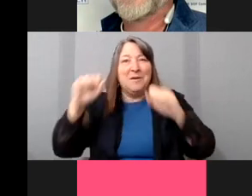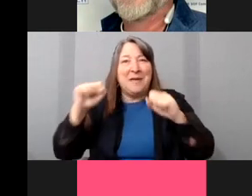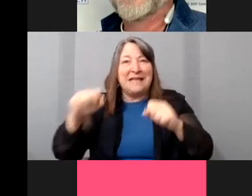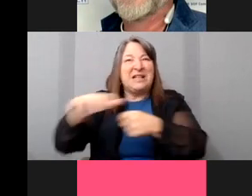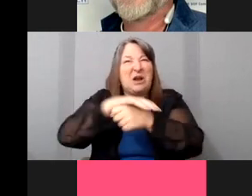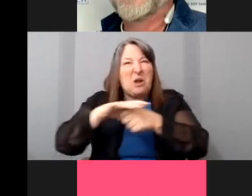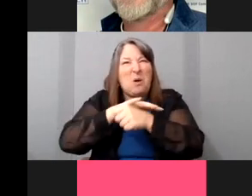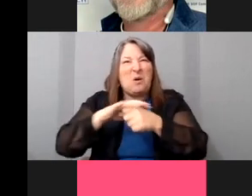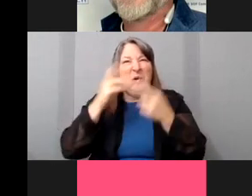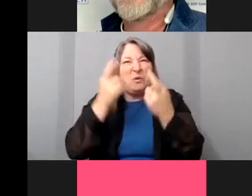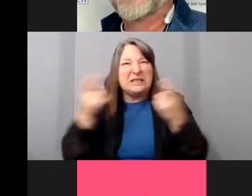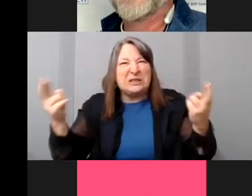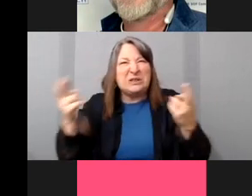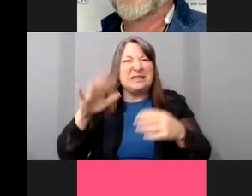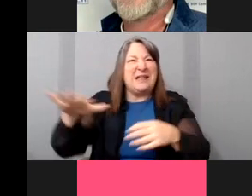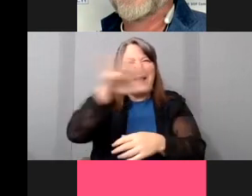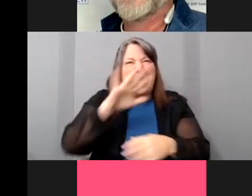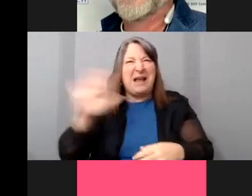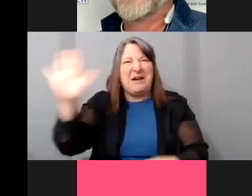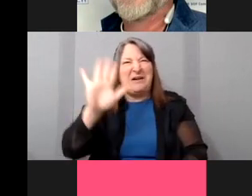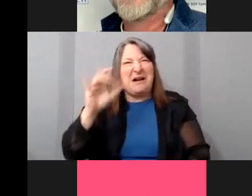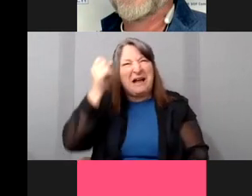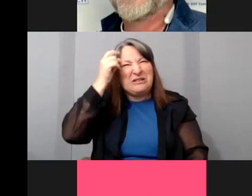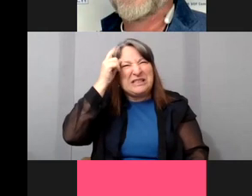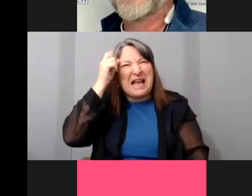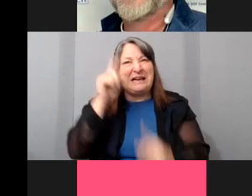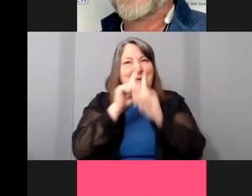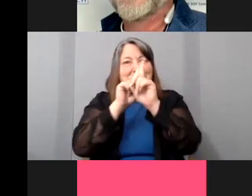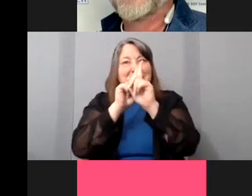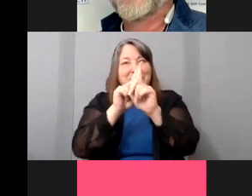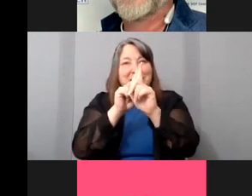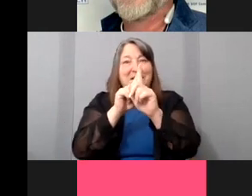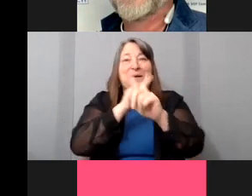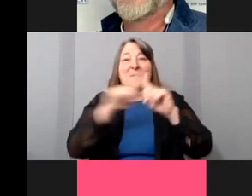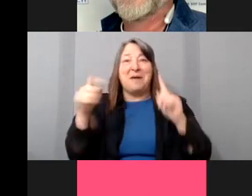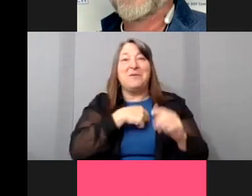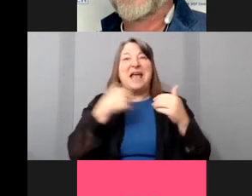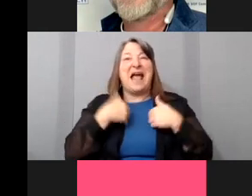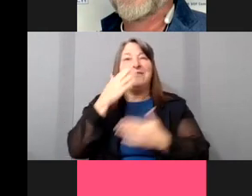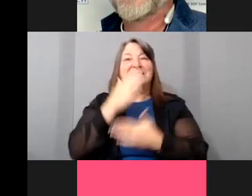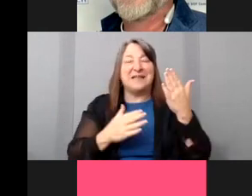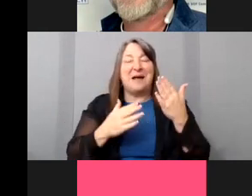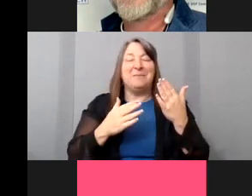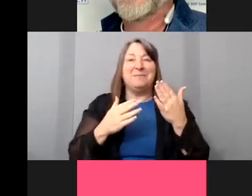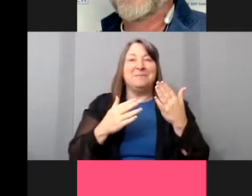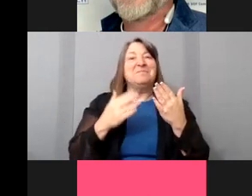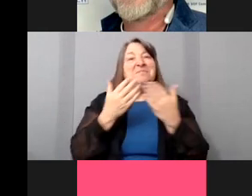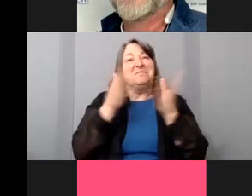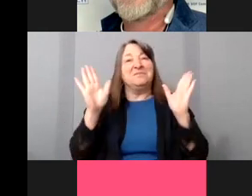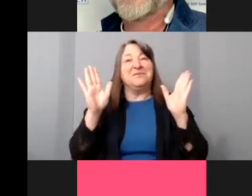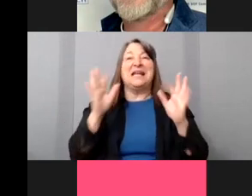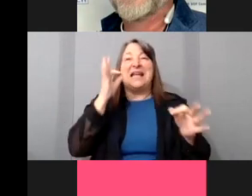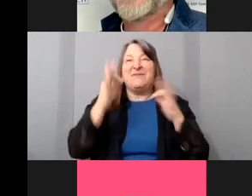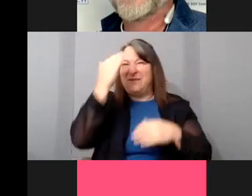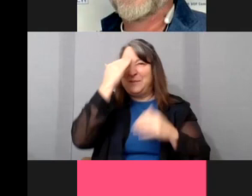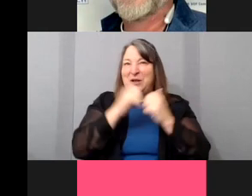of mentoring. But we certainly have some mother sauces. If you're familiar at all with French cuisine, there